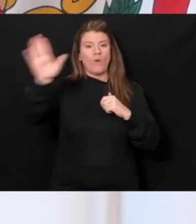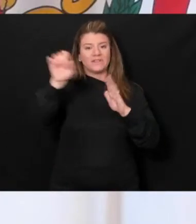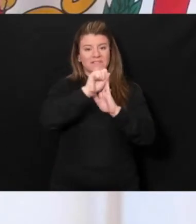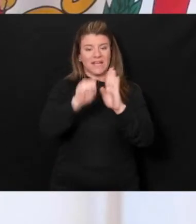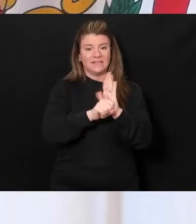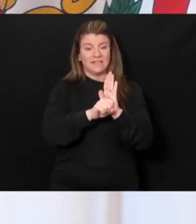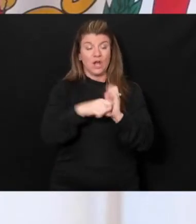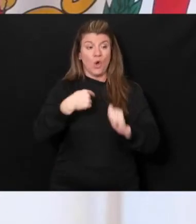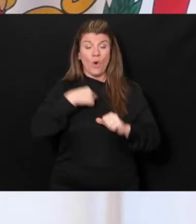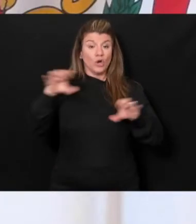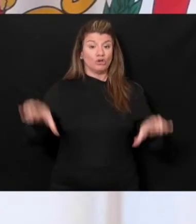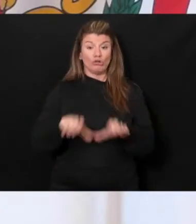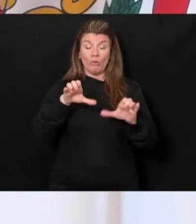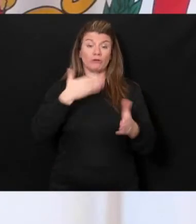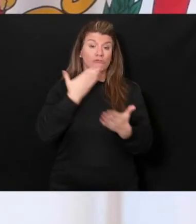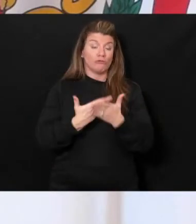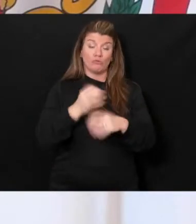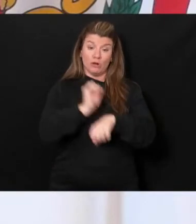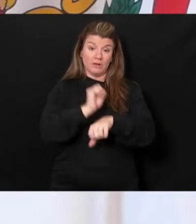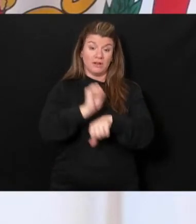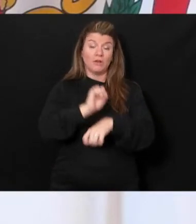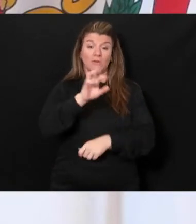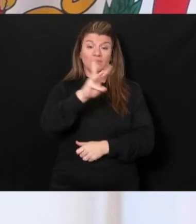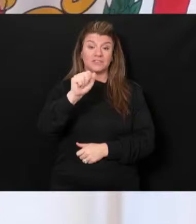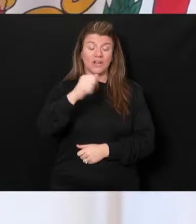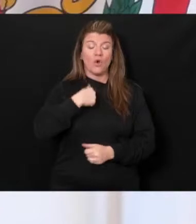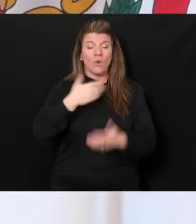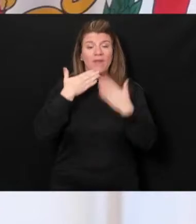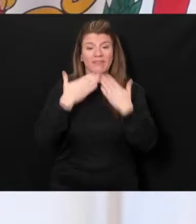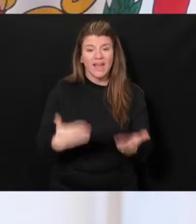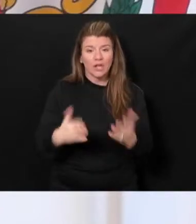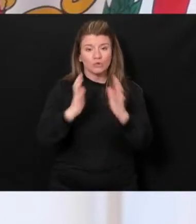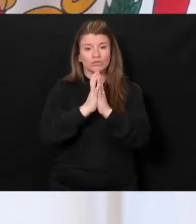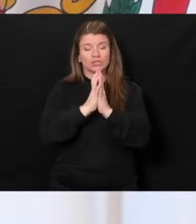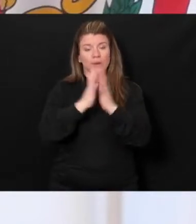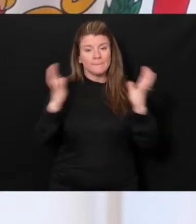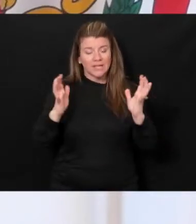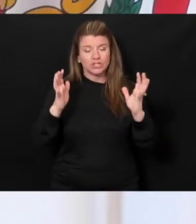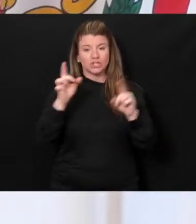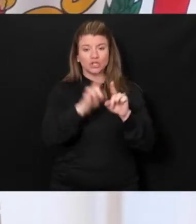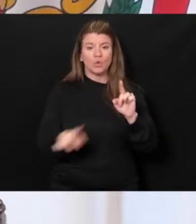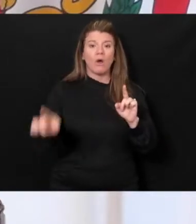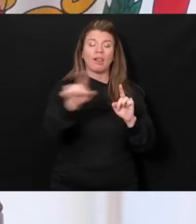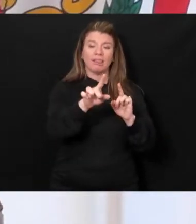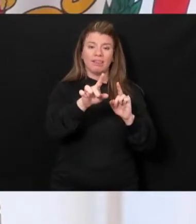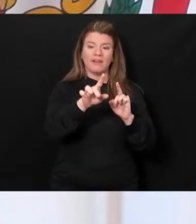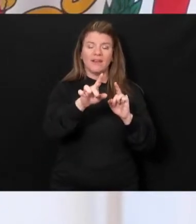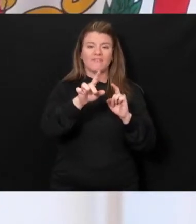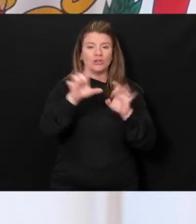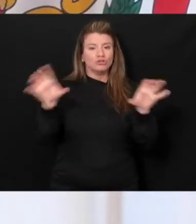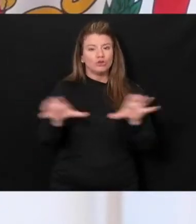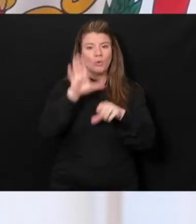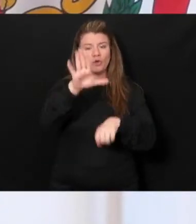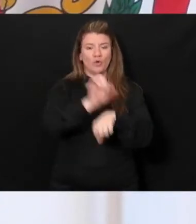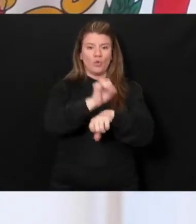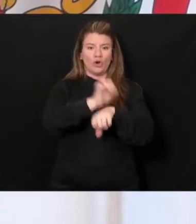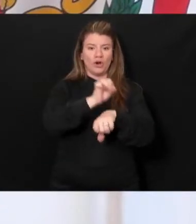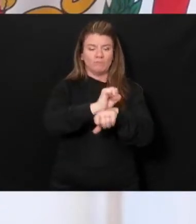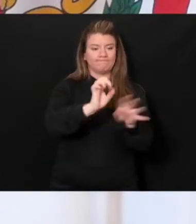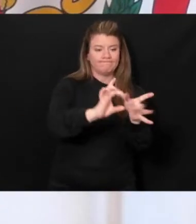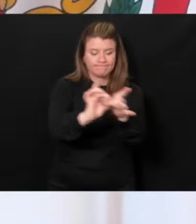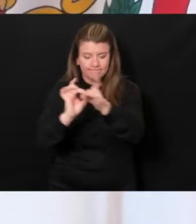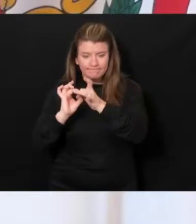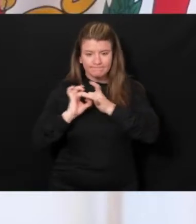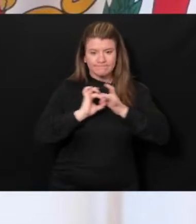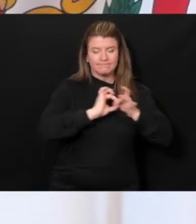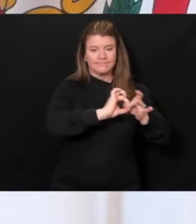We're doing great stuff in West Virginia, and thank you so much to all of you for pulling the rope, helping me pull the